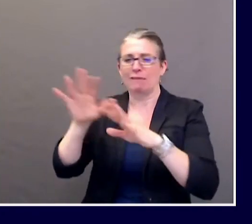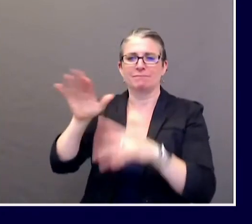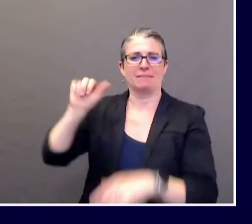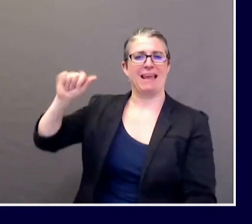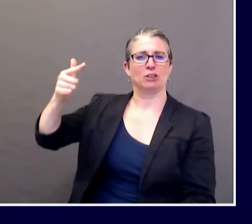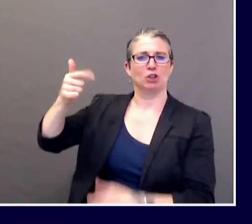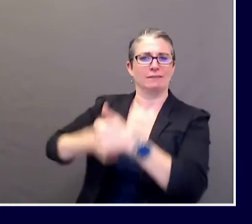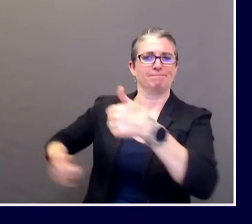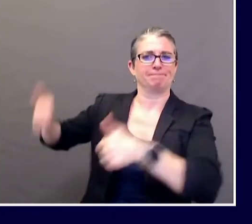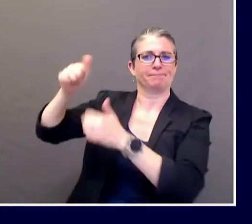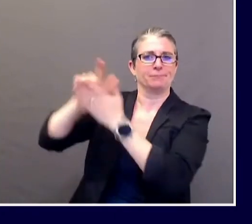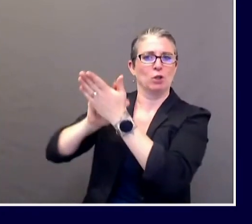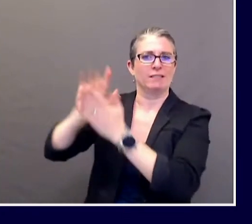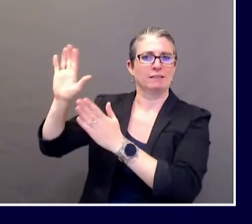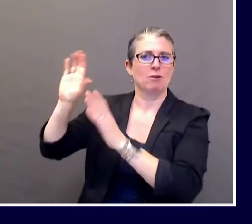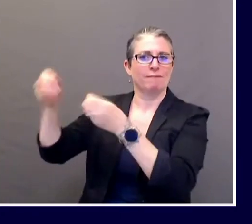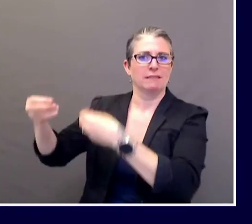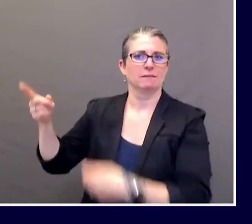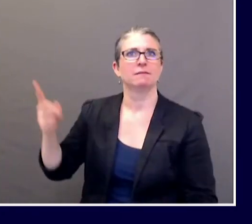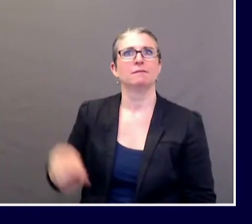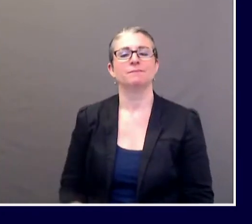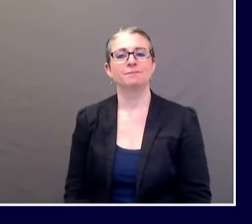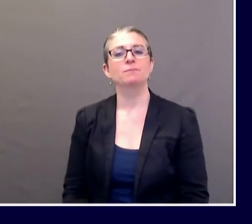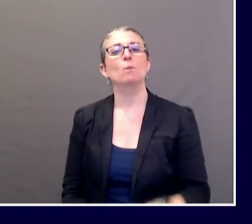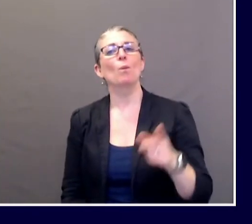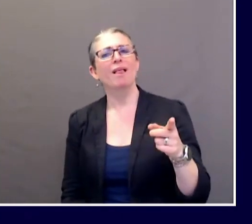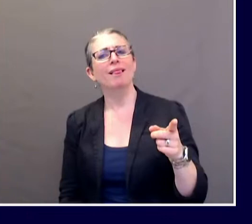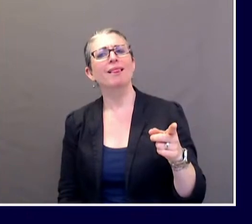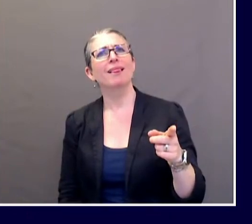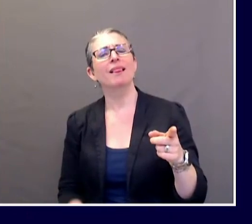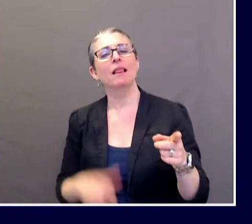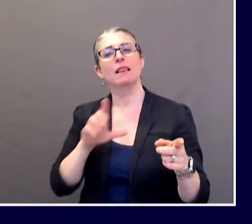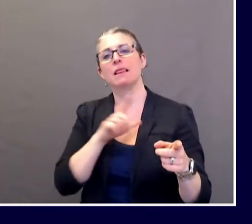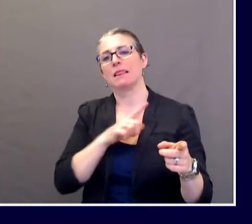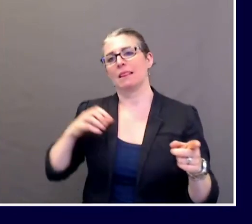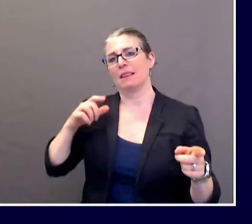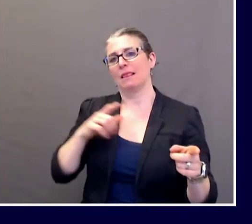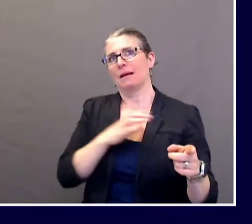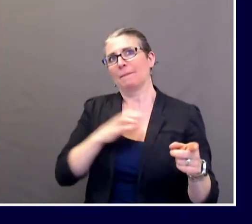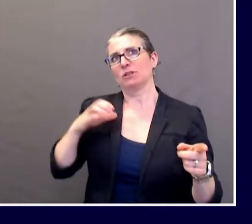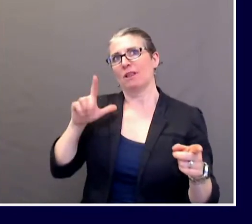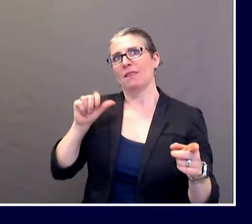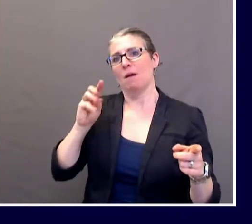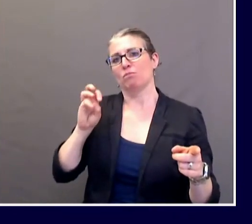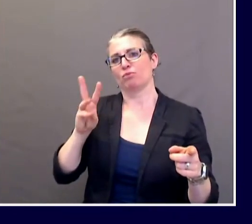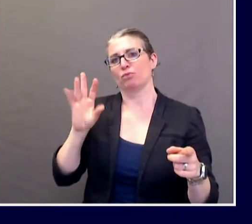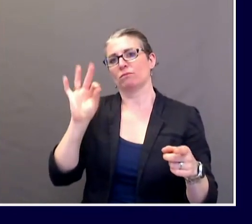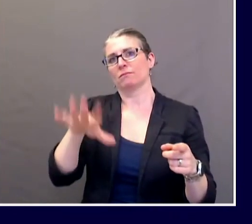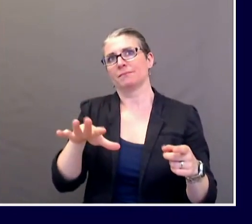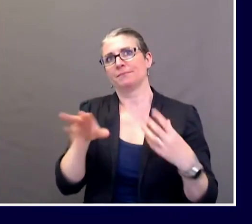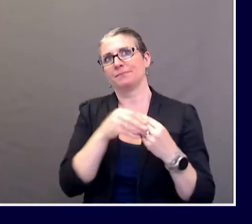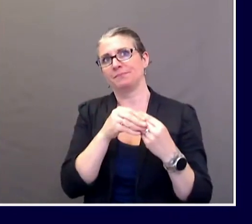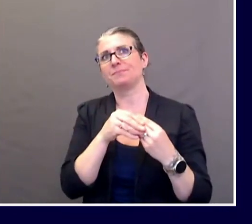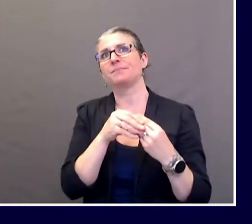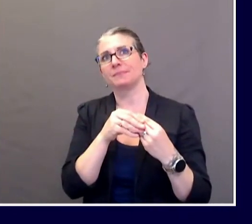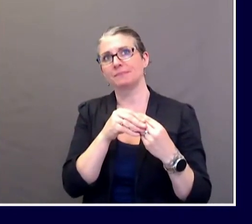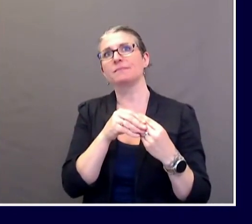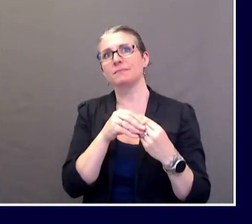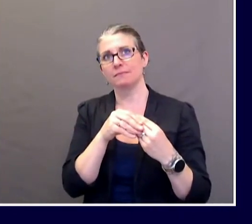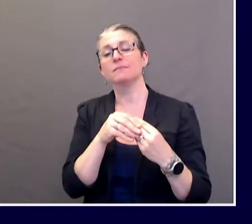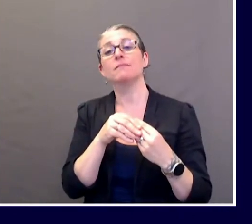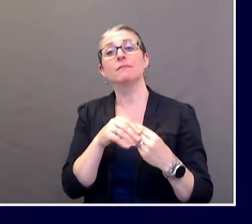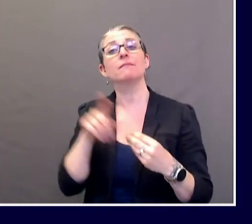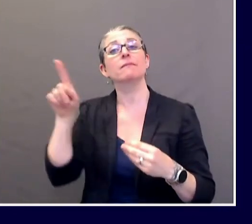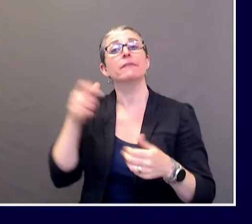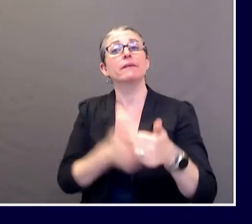for certain private sector actors to do that kind of requirement. We've seen some higher education organizations say that